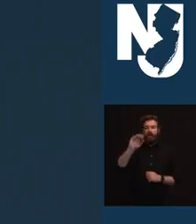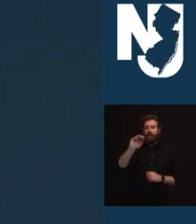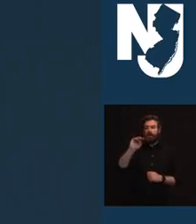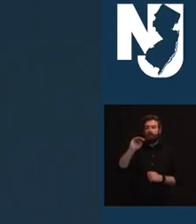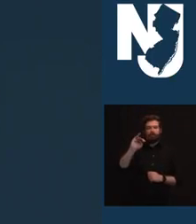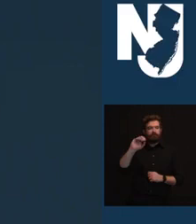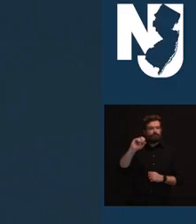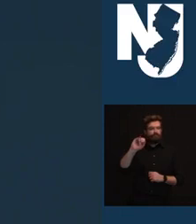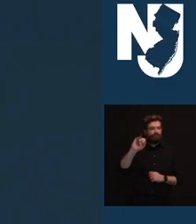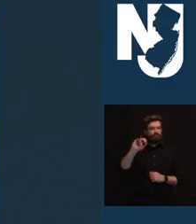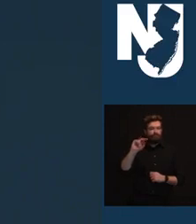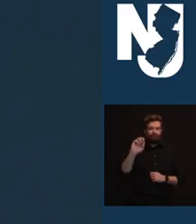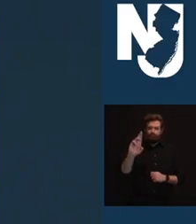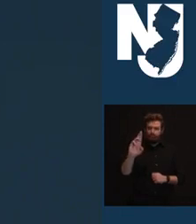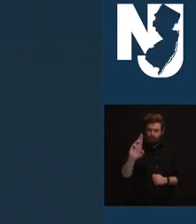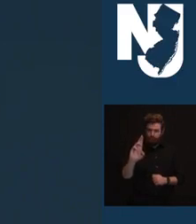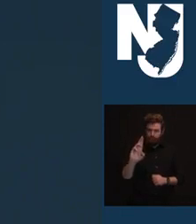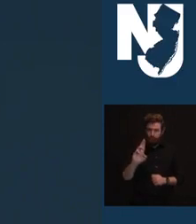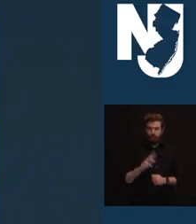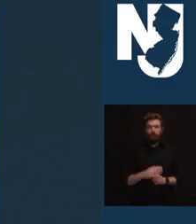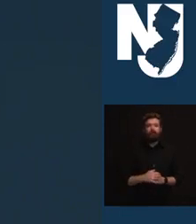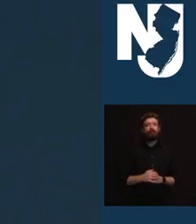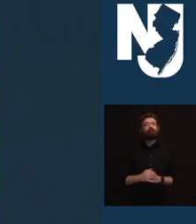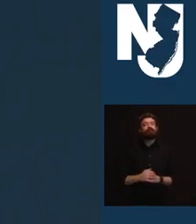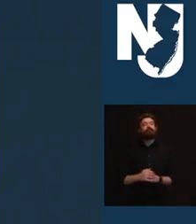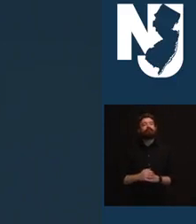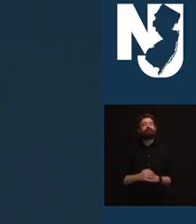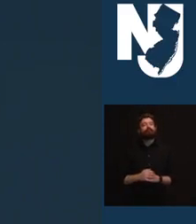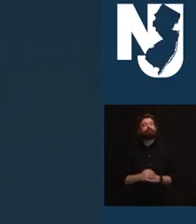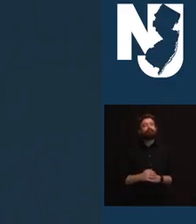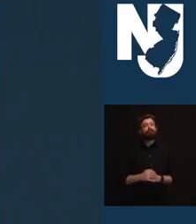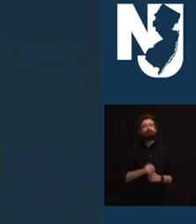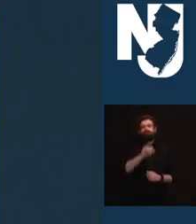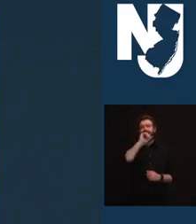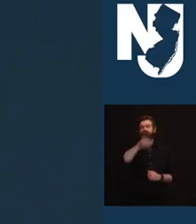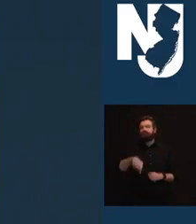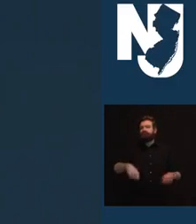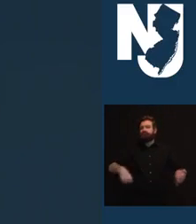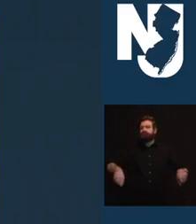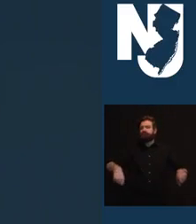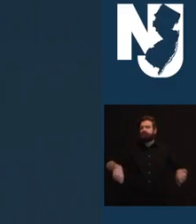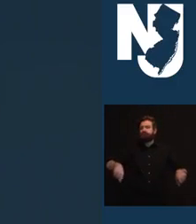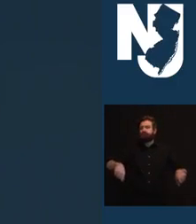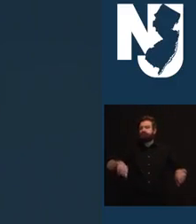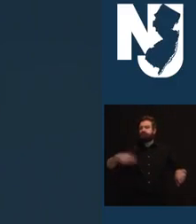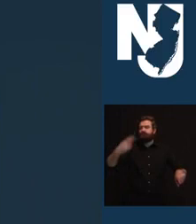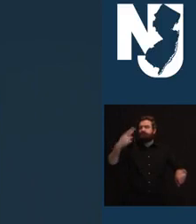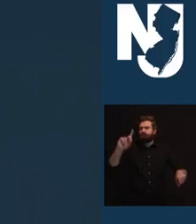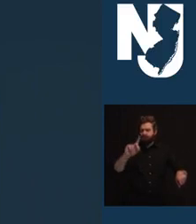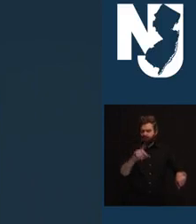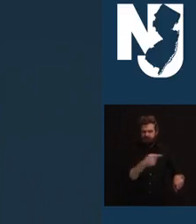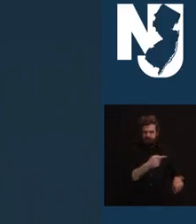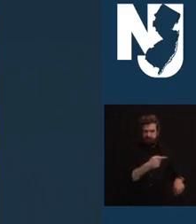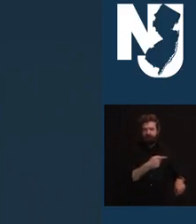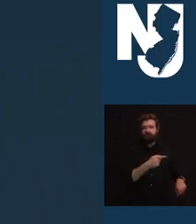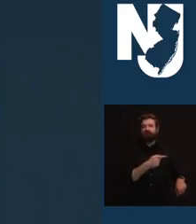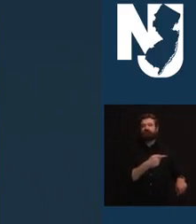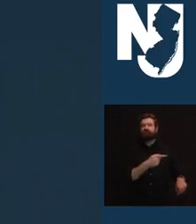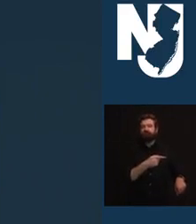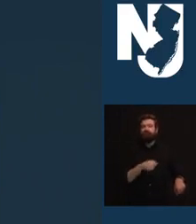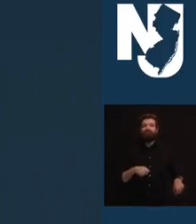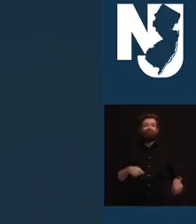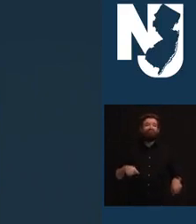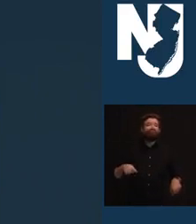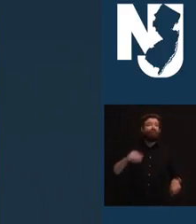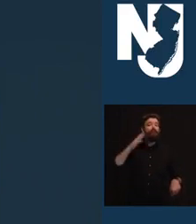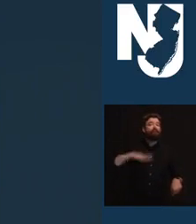found riding around Hamilton on his Harley Davidson and volunteering his time tending to the dogs at